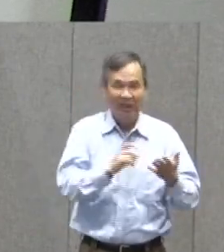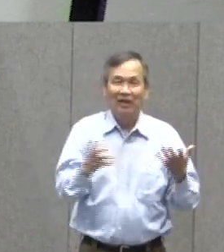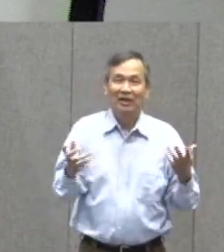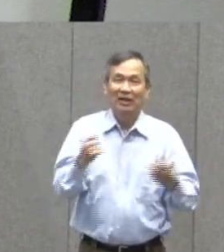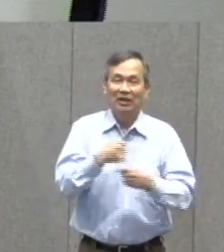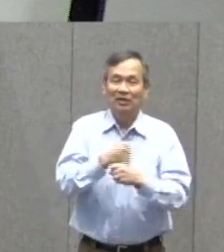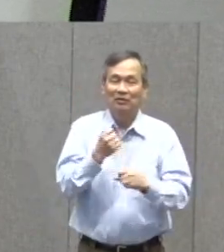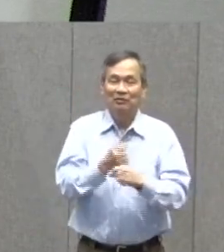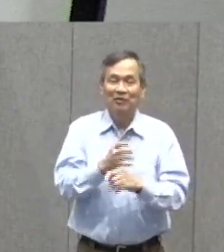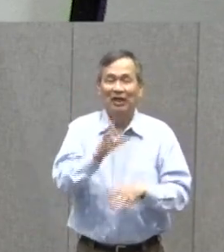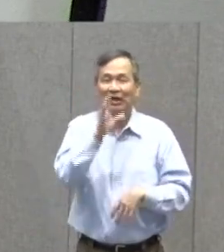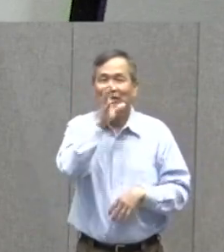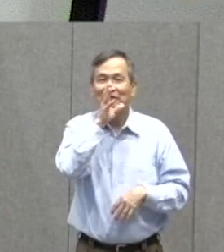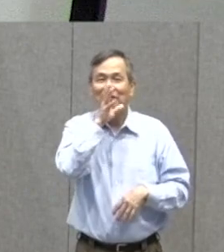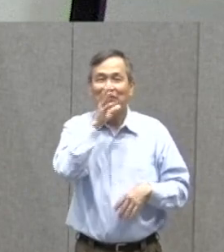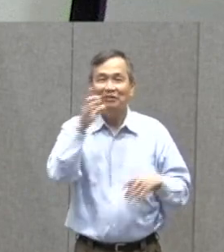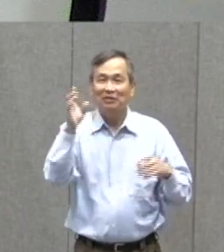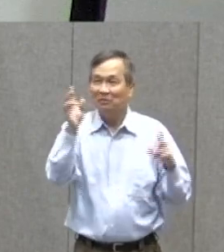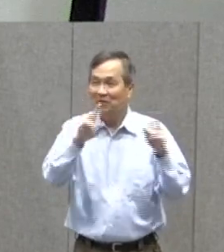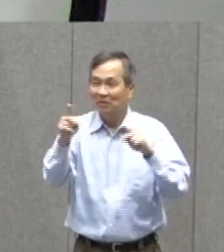our voices heard.